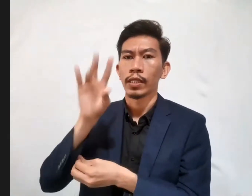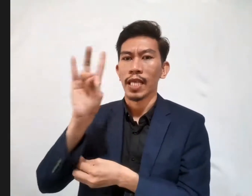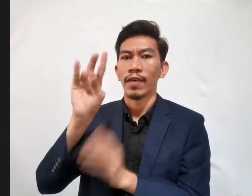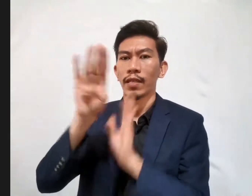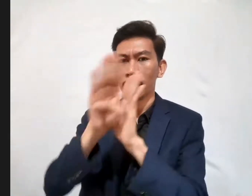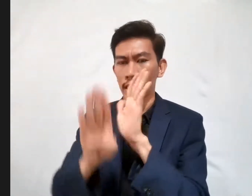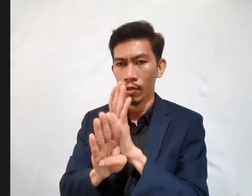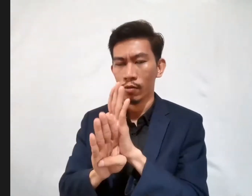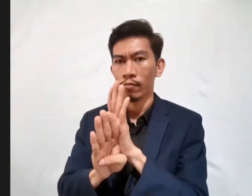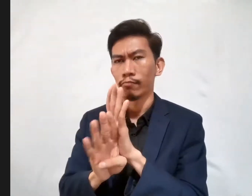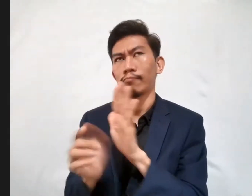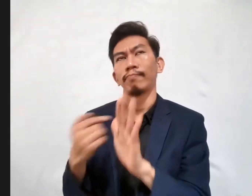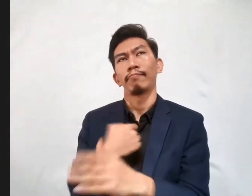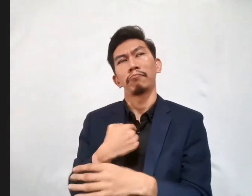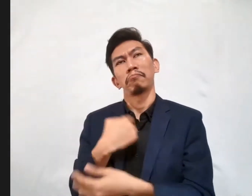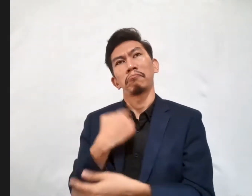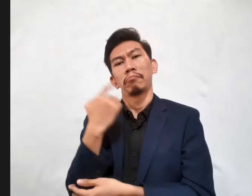pesos. My initial